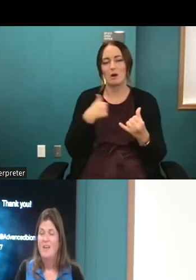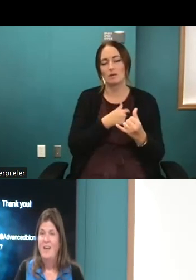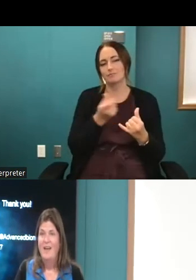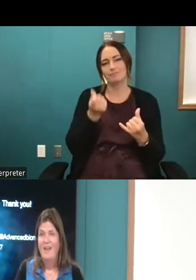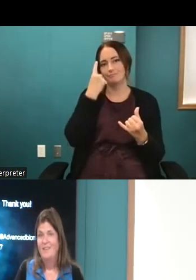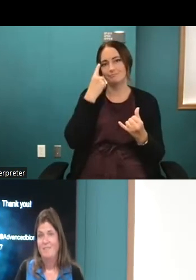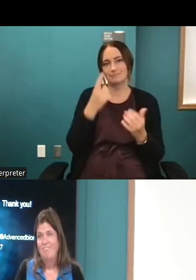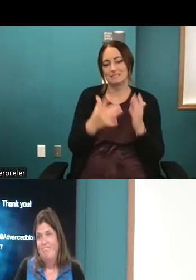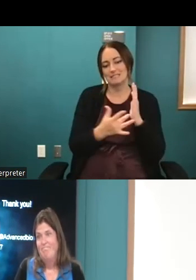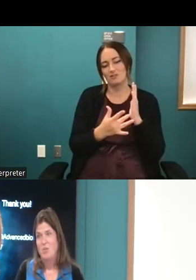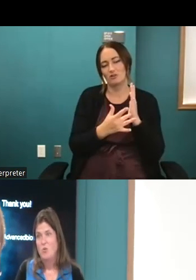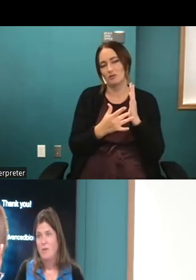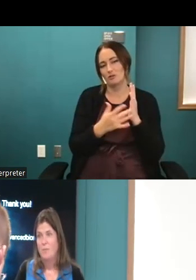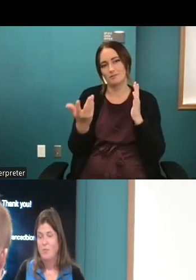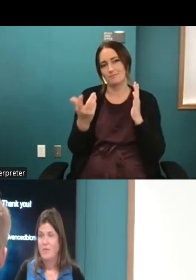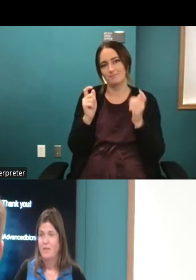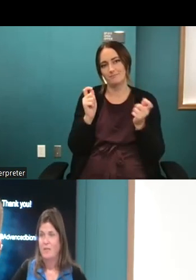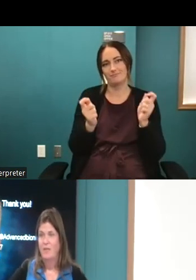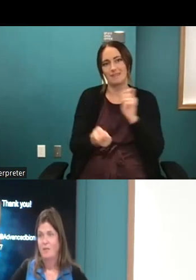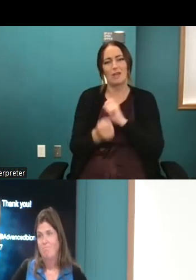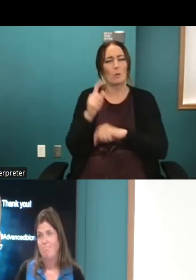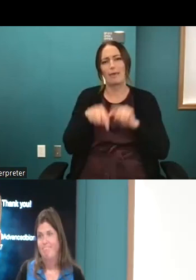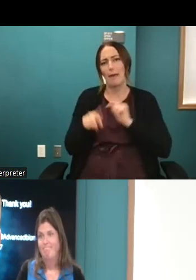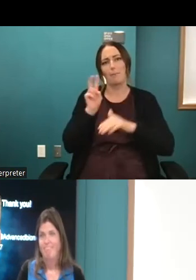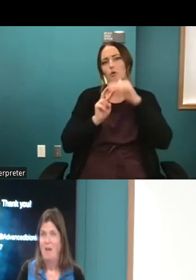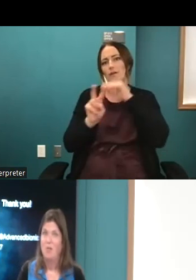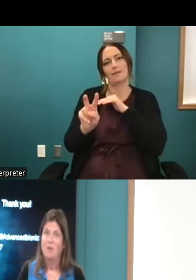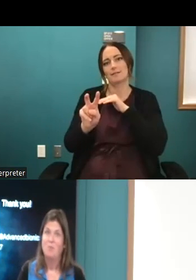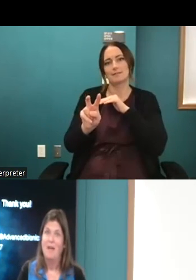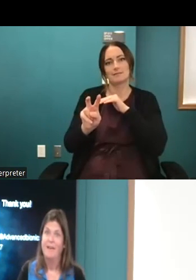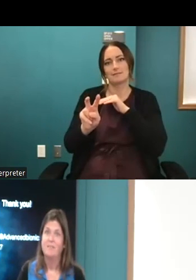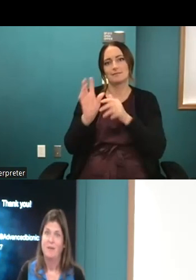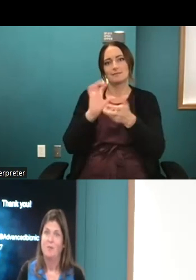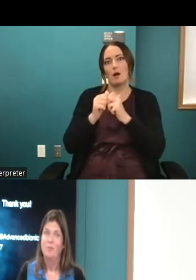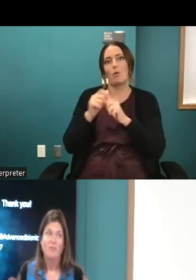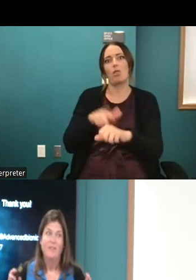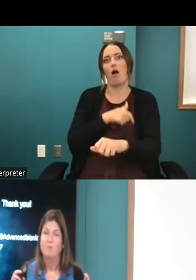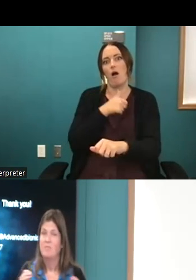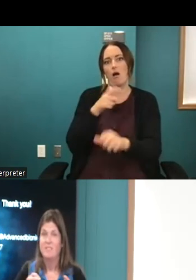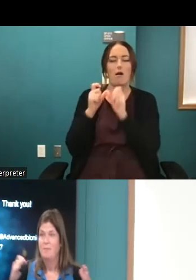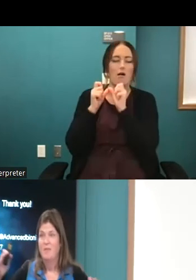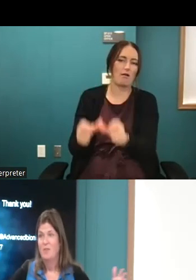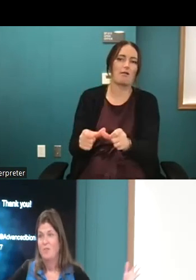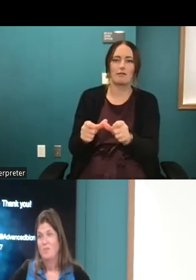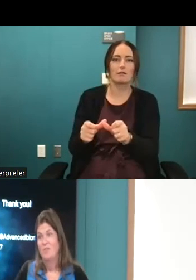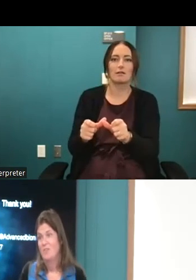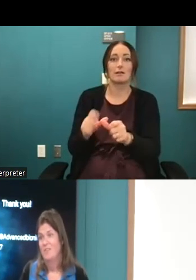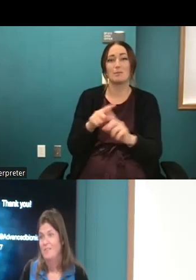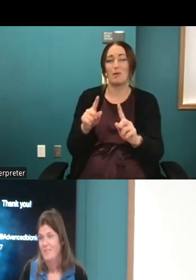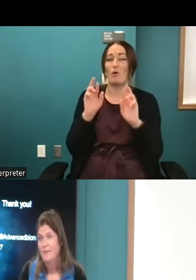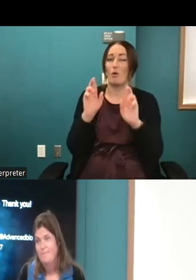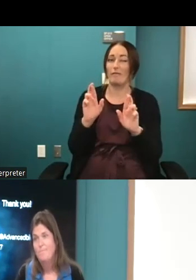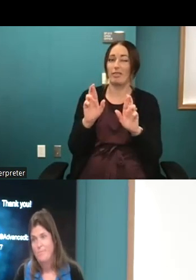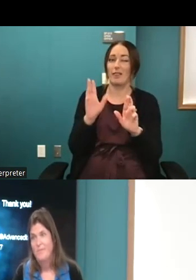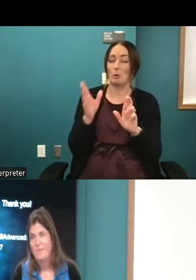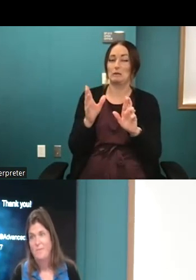technology and, you know, no one can predict like how long it will last. But hopefully it will just keep getting longer and longer. And